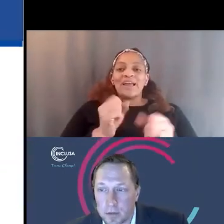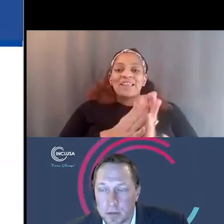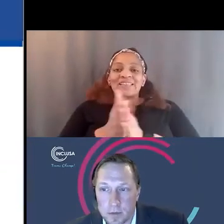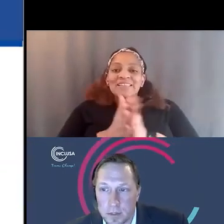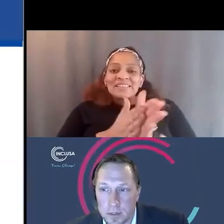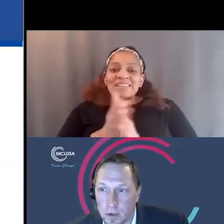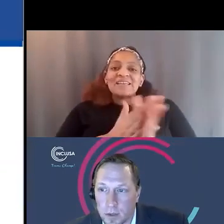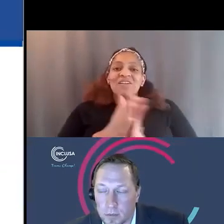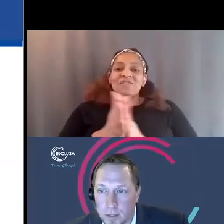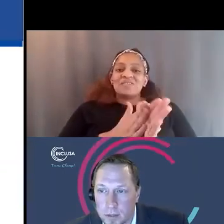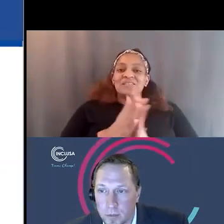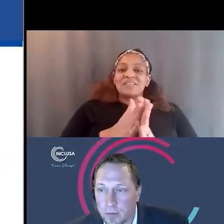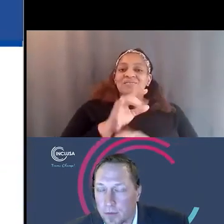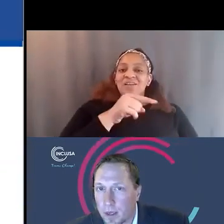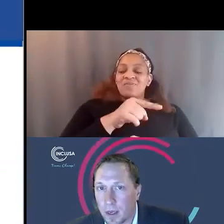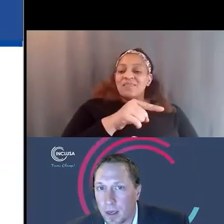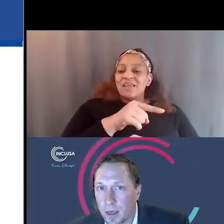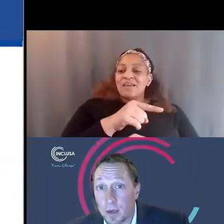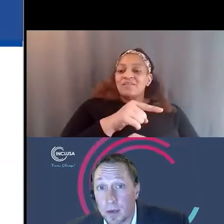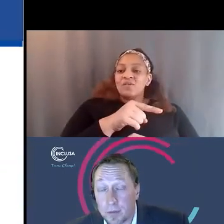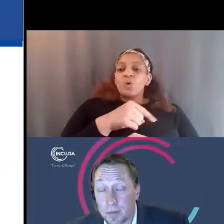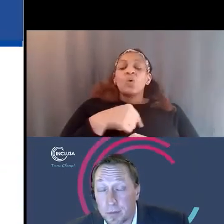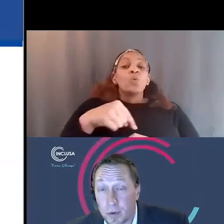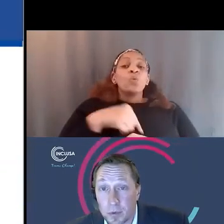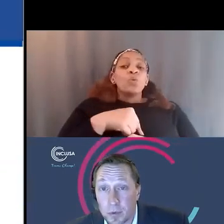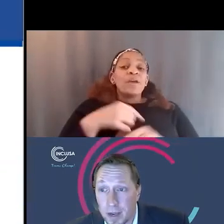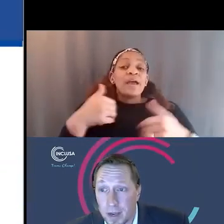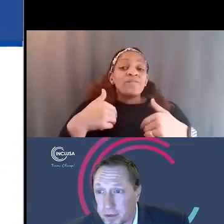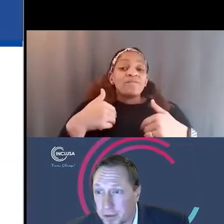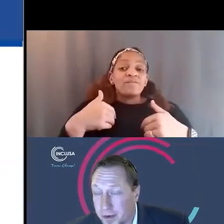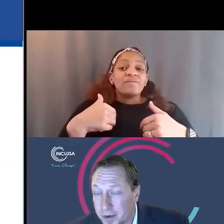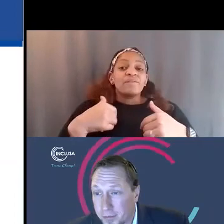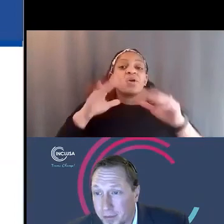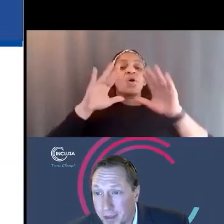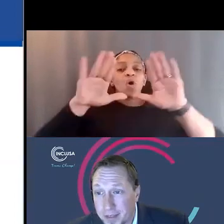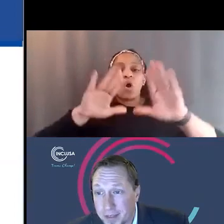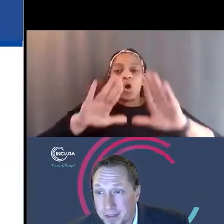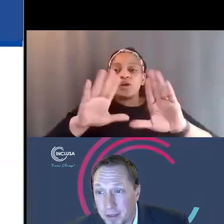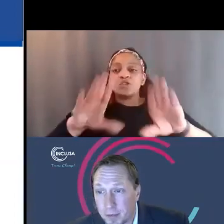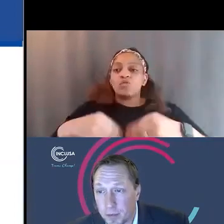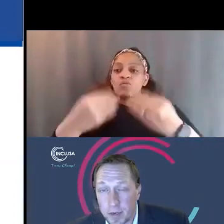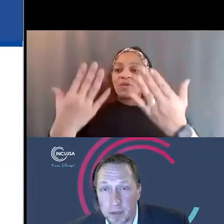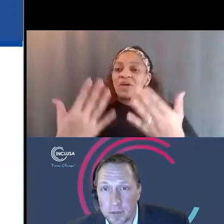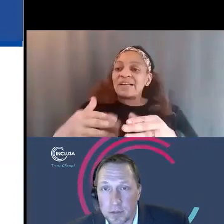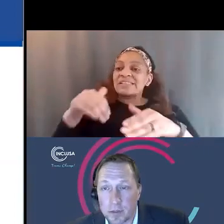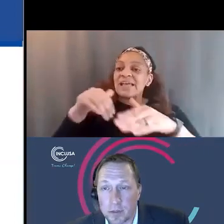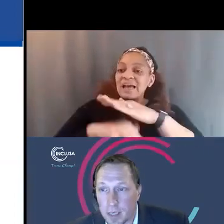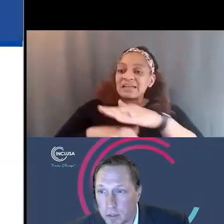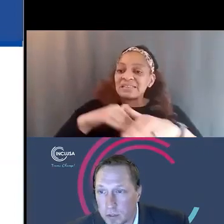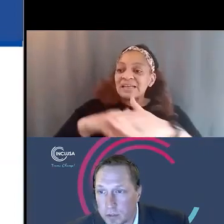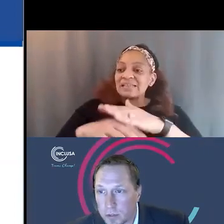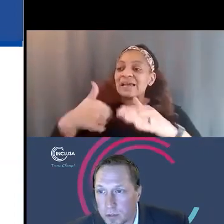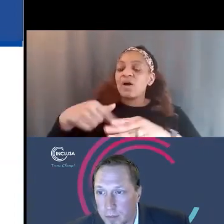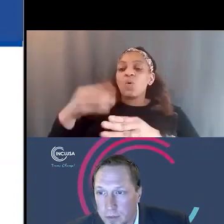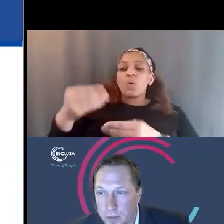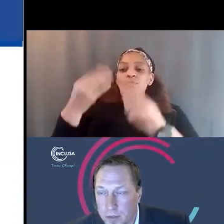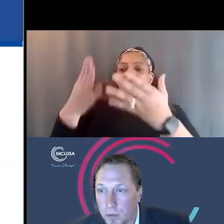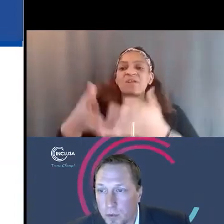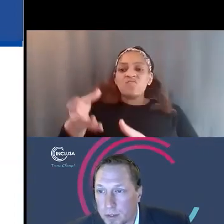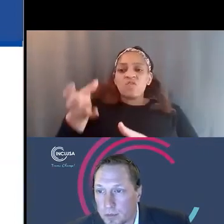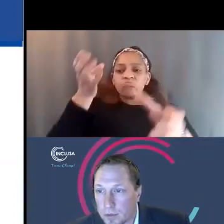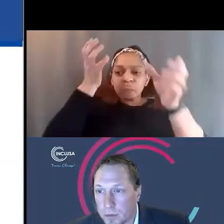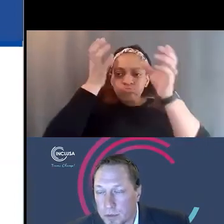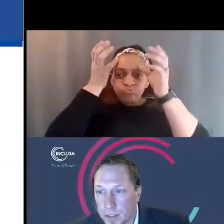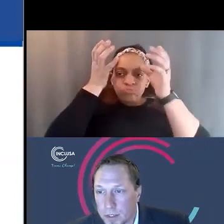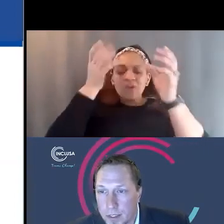of the service that we authorize. So we have great provider access, and our providers are extremely knowledgeable and able to